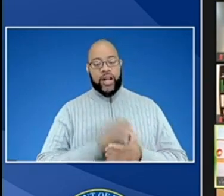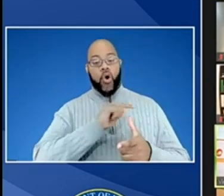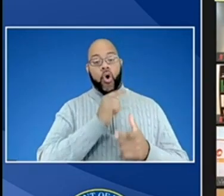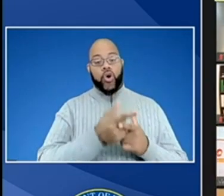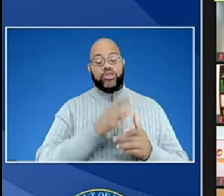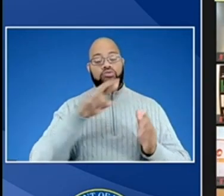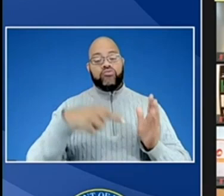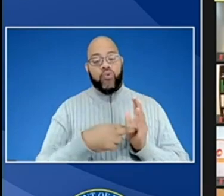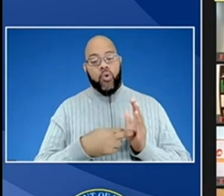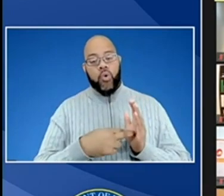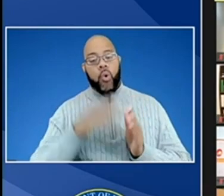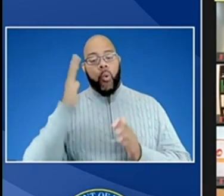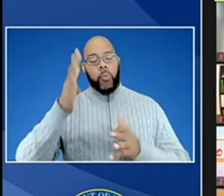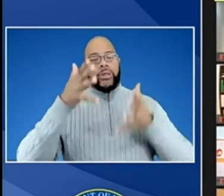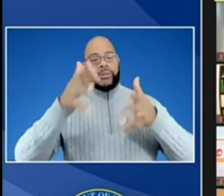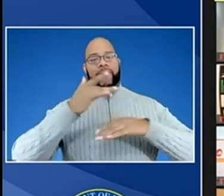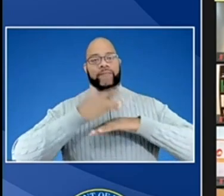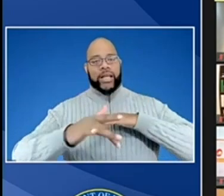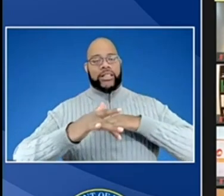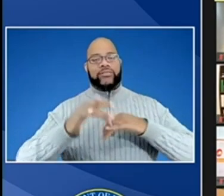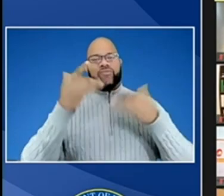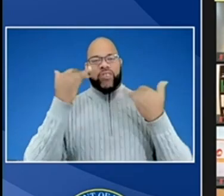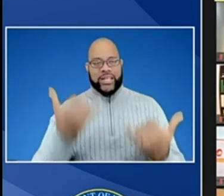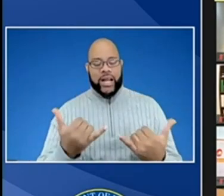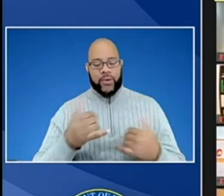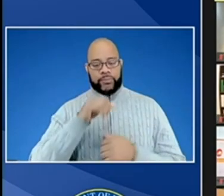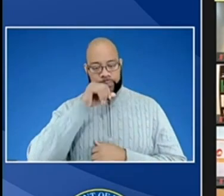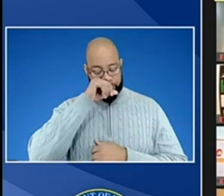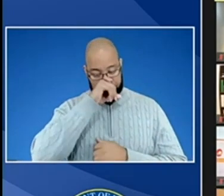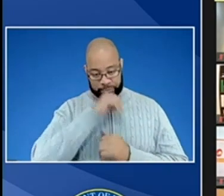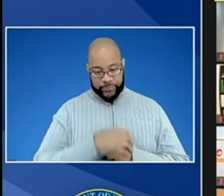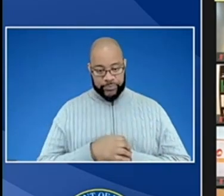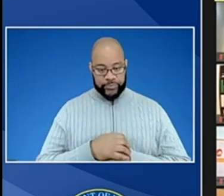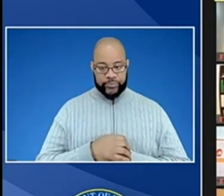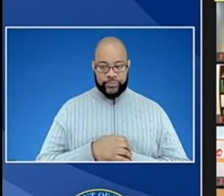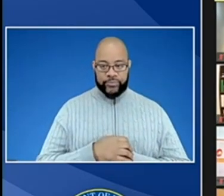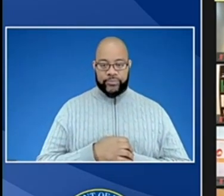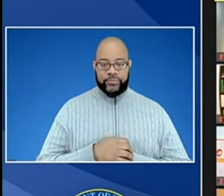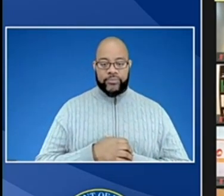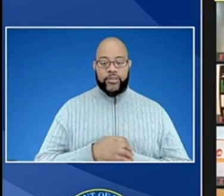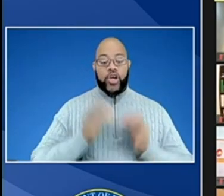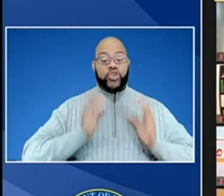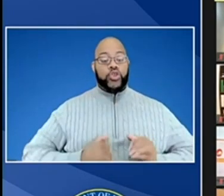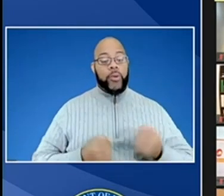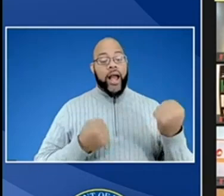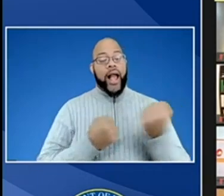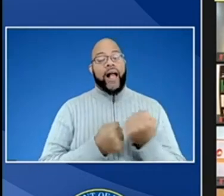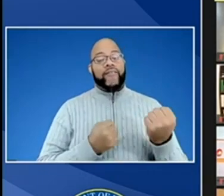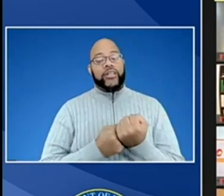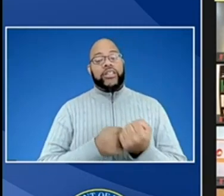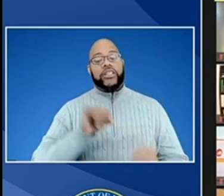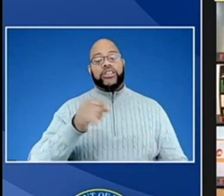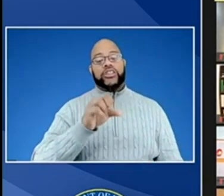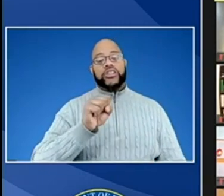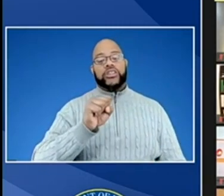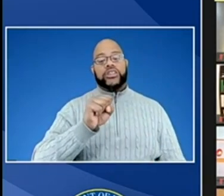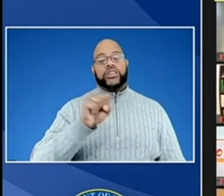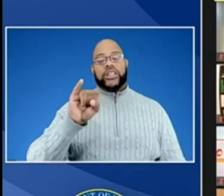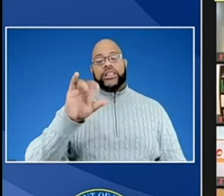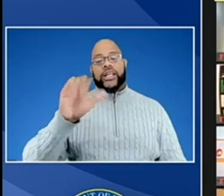role will remain vacant at this point in time. Consumer Advocates, Jessica